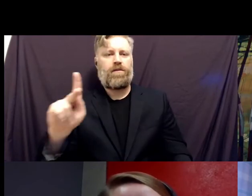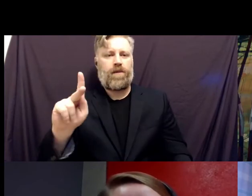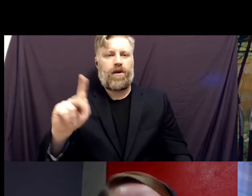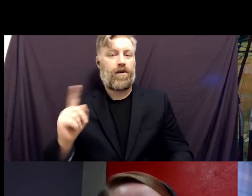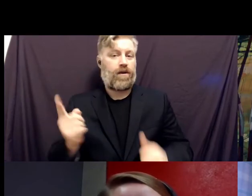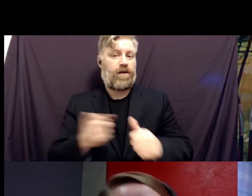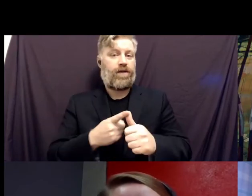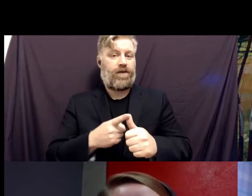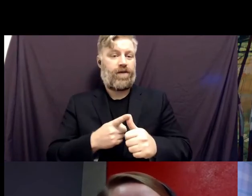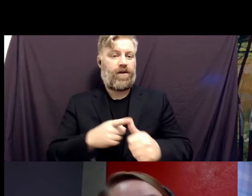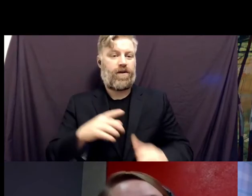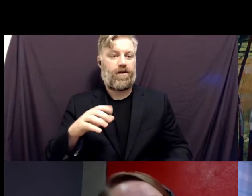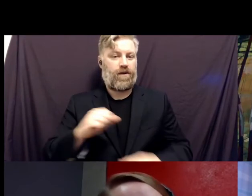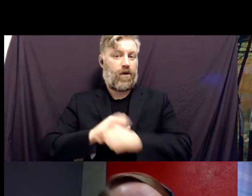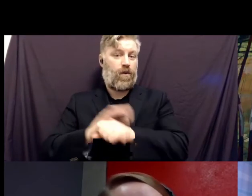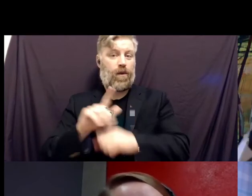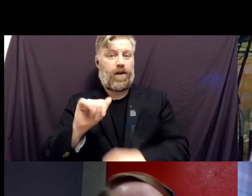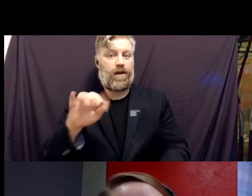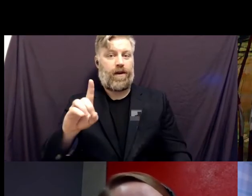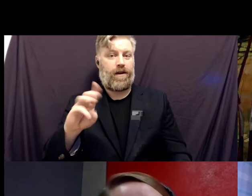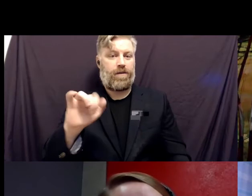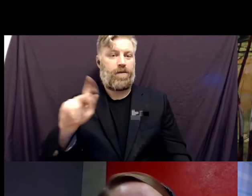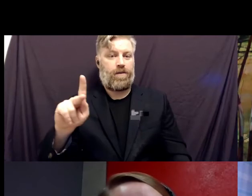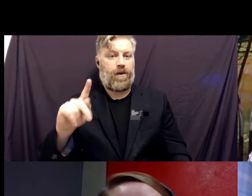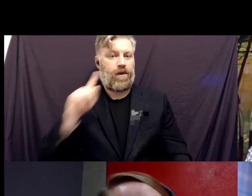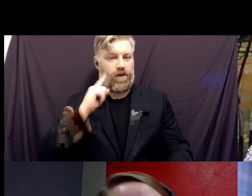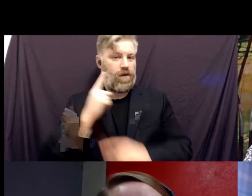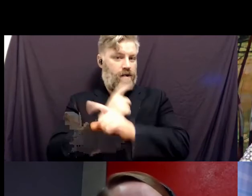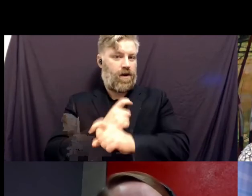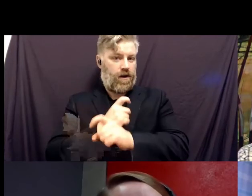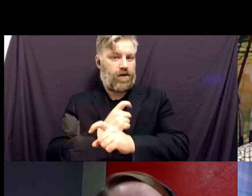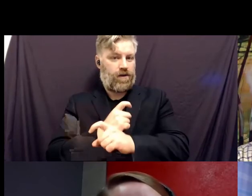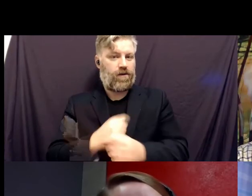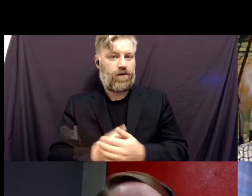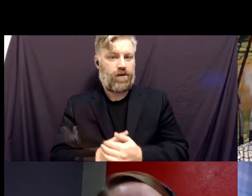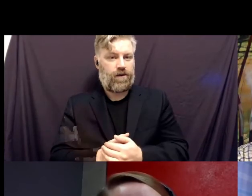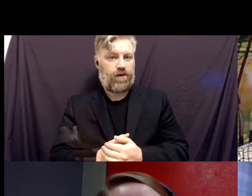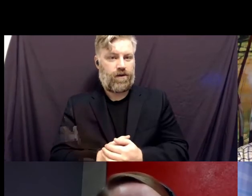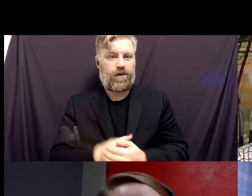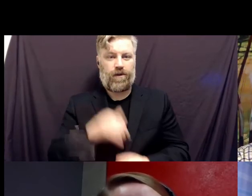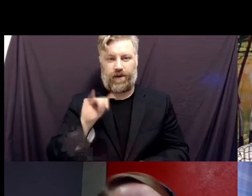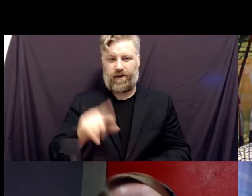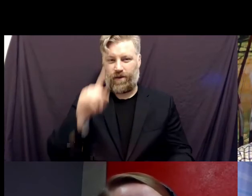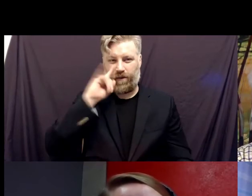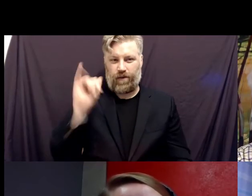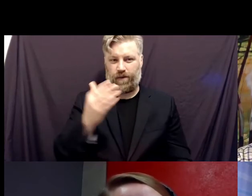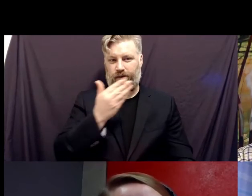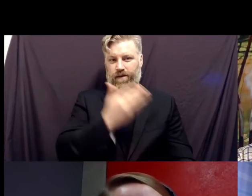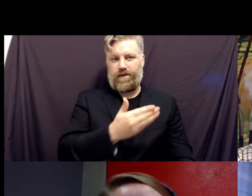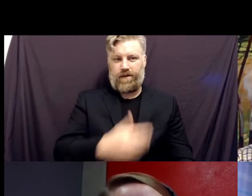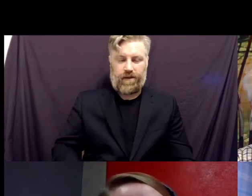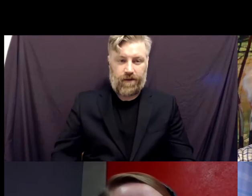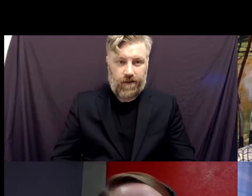landmark of Austria. And this is the Corone landmark. It's a